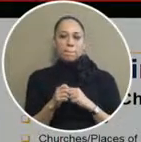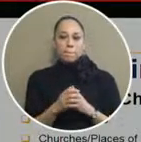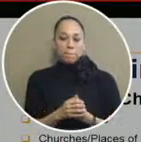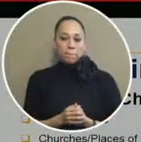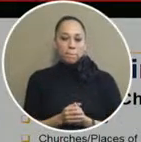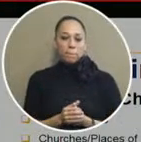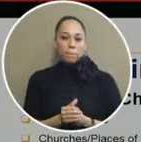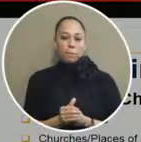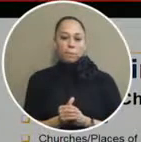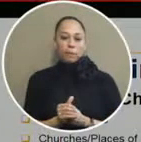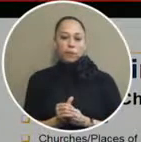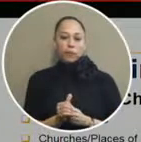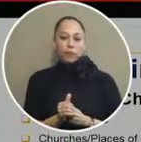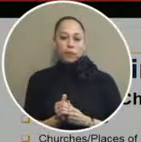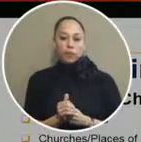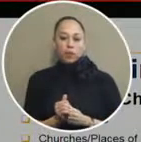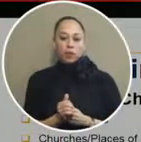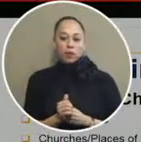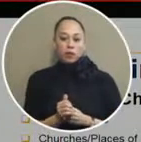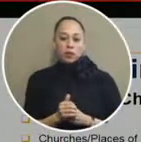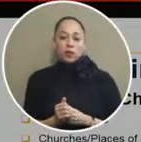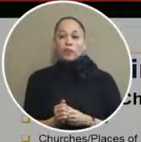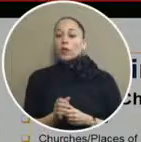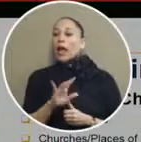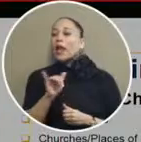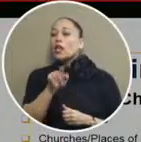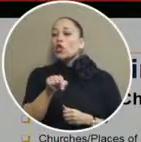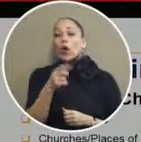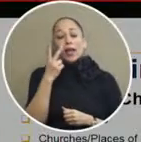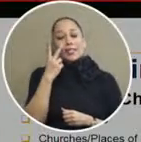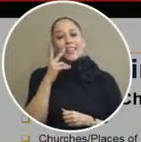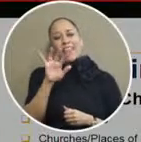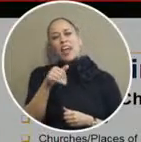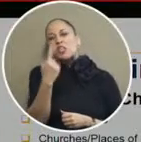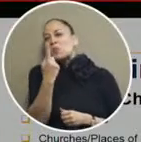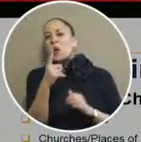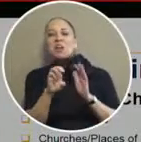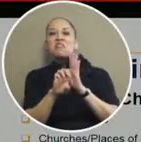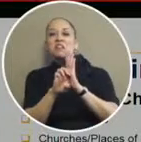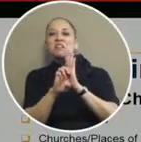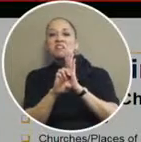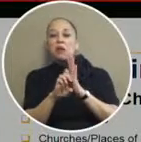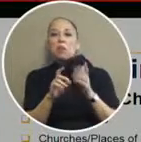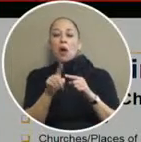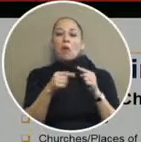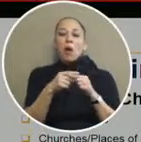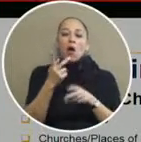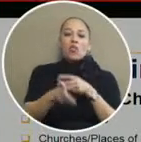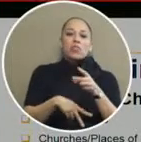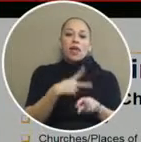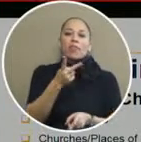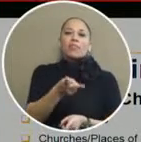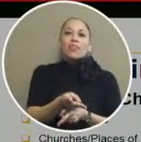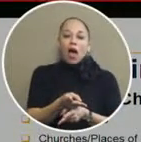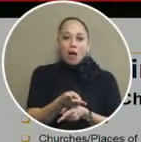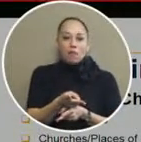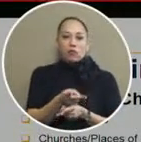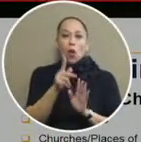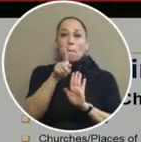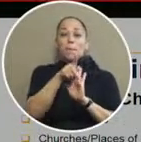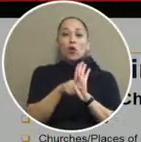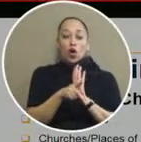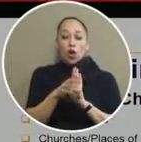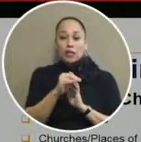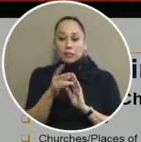you. Okay, perfect. Okay, so as you can see, that's just an example of the types of